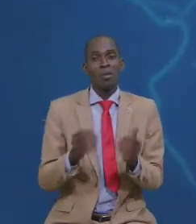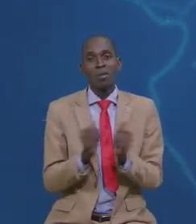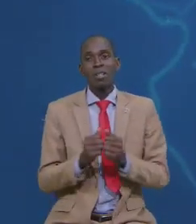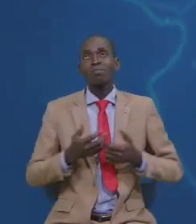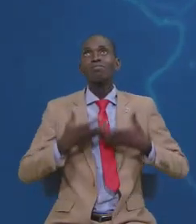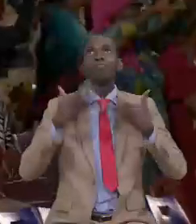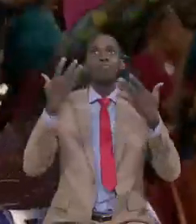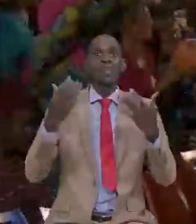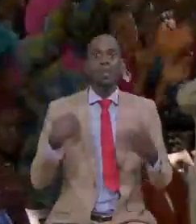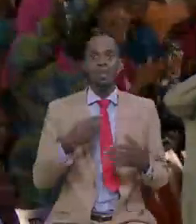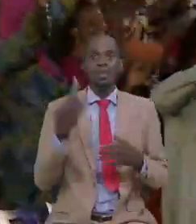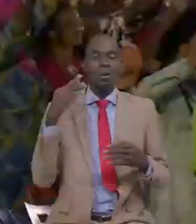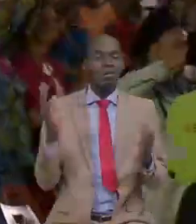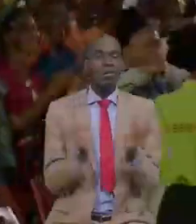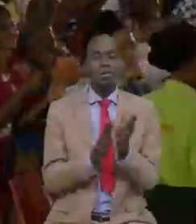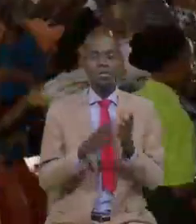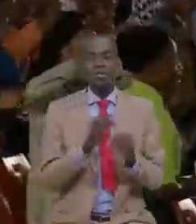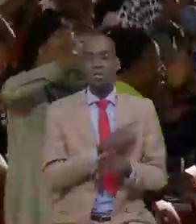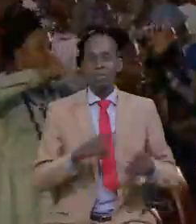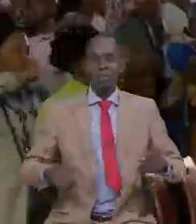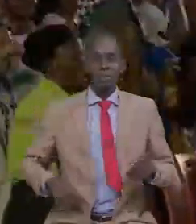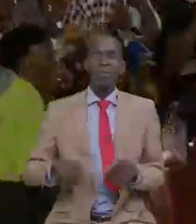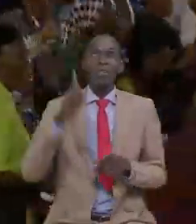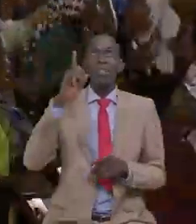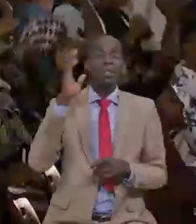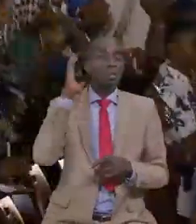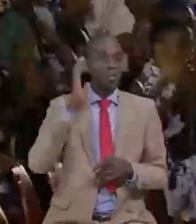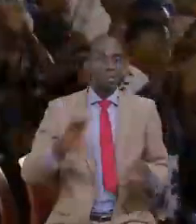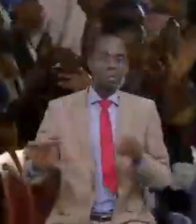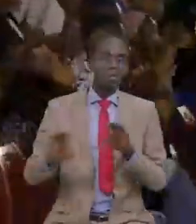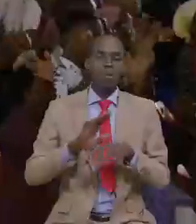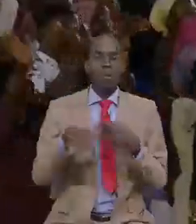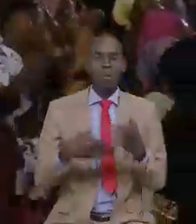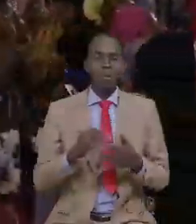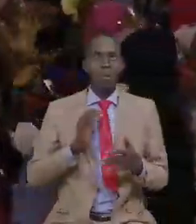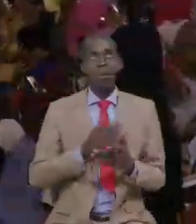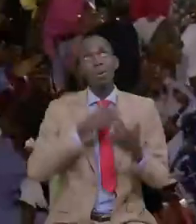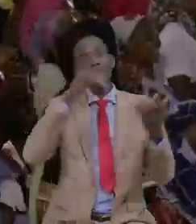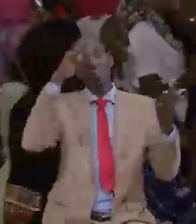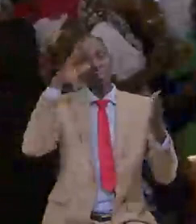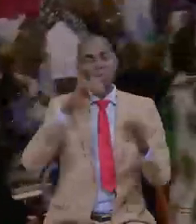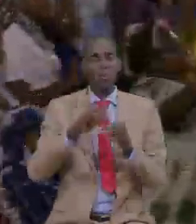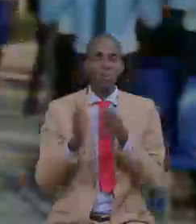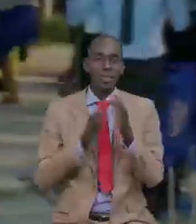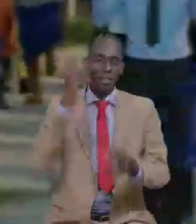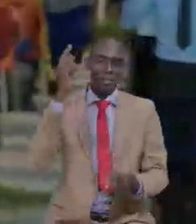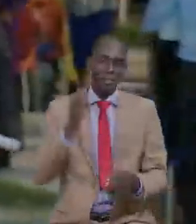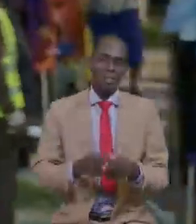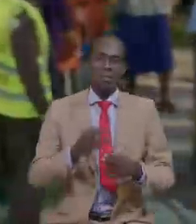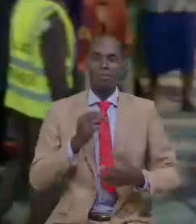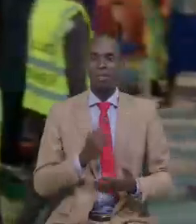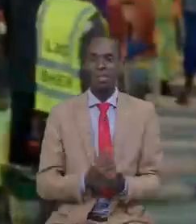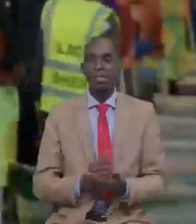Lord. He will fulfill our expectation in Jesus' name.